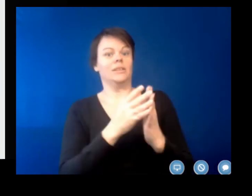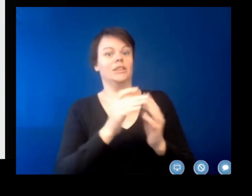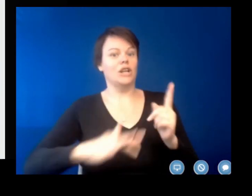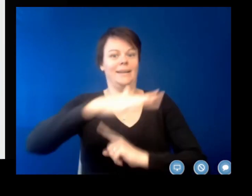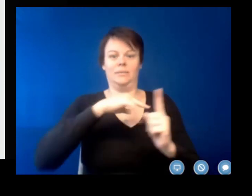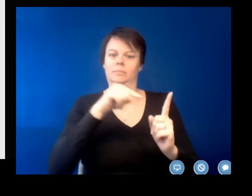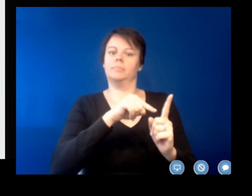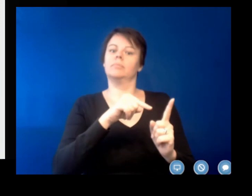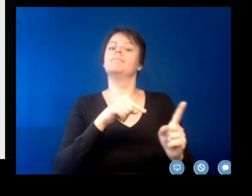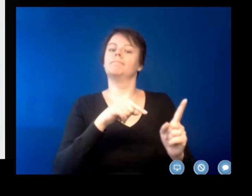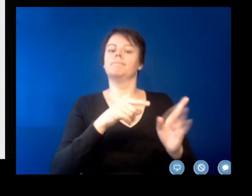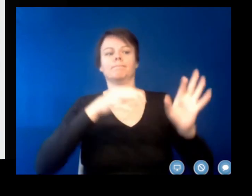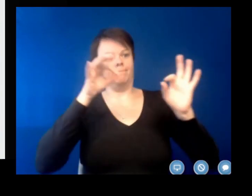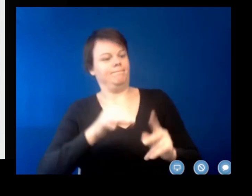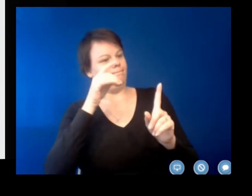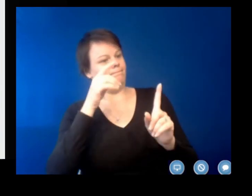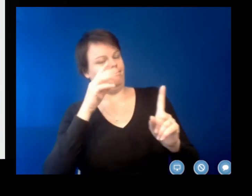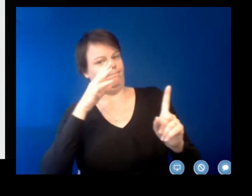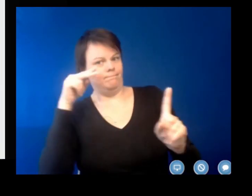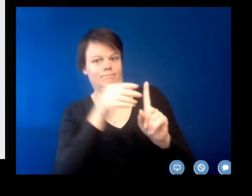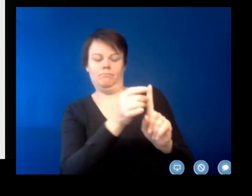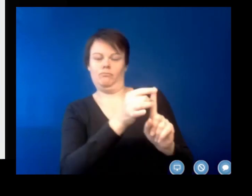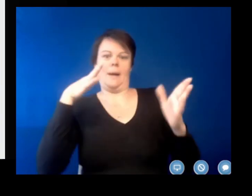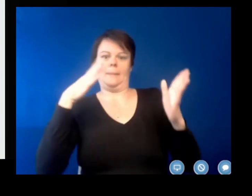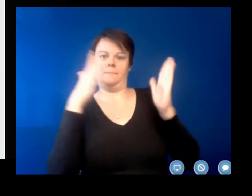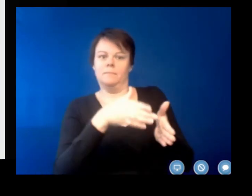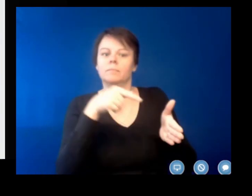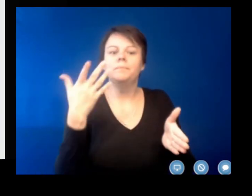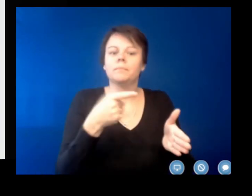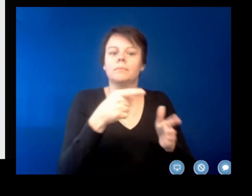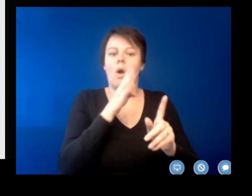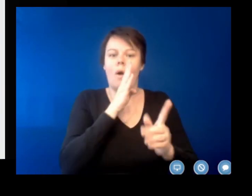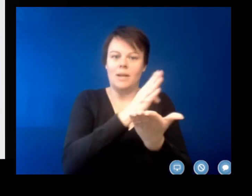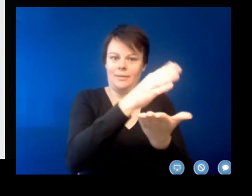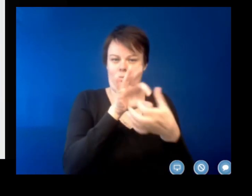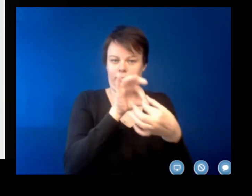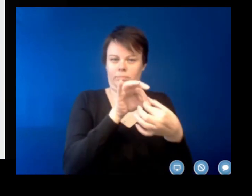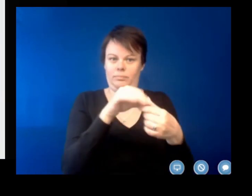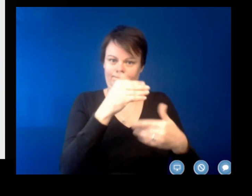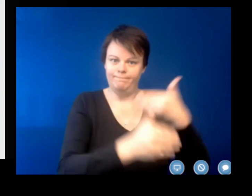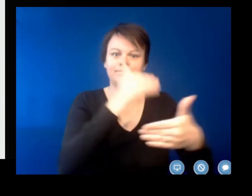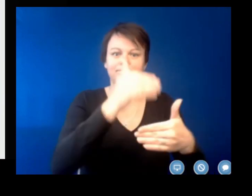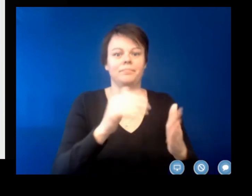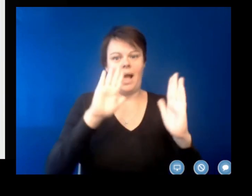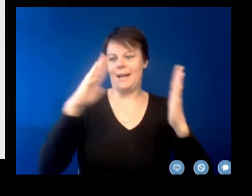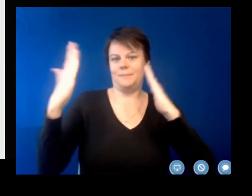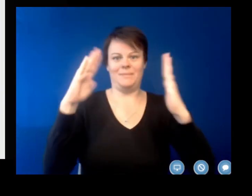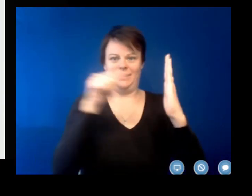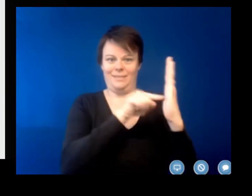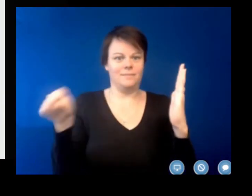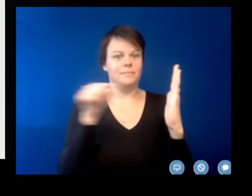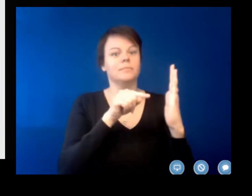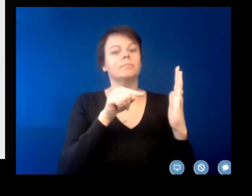aspects which had been already coming out of the data as being the crucial aspects to reflect if you are reflecting on world